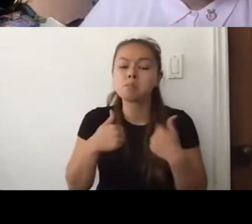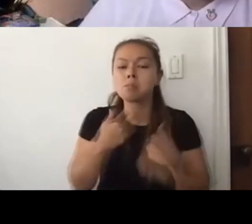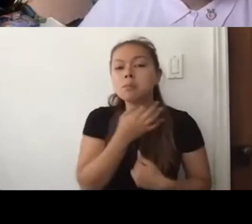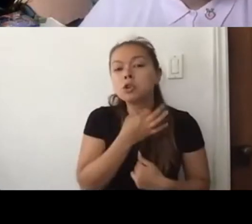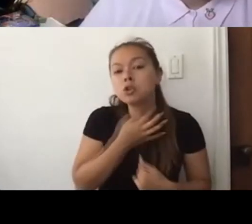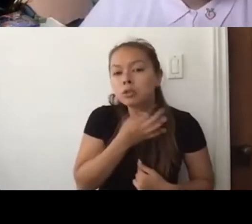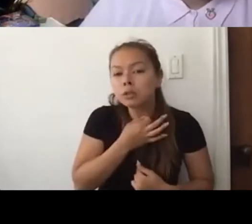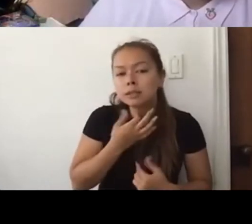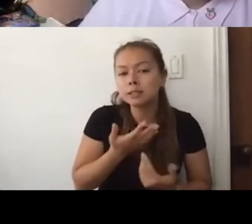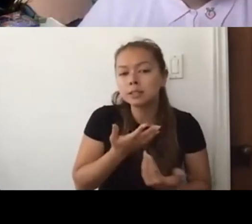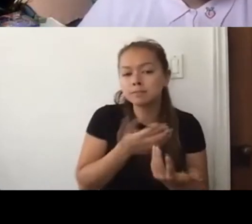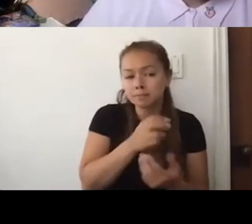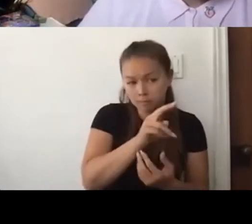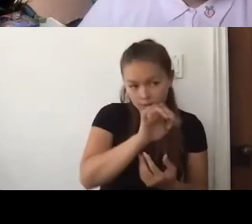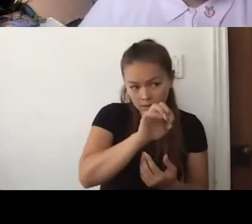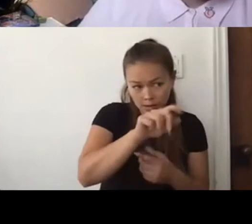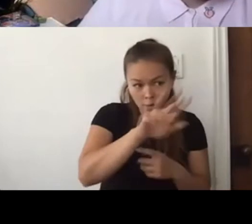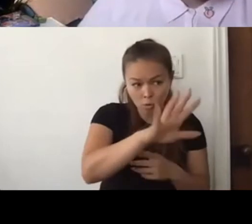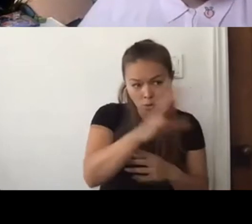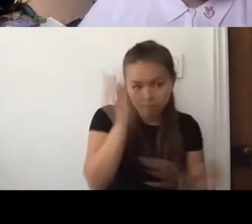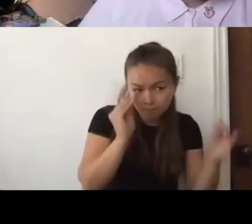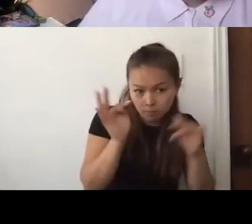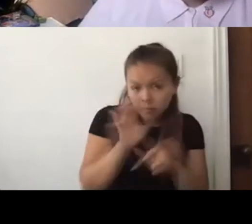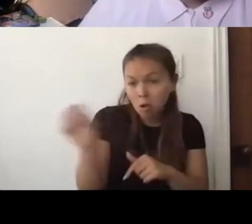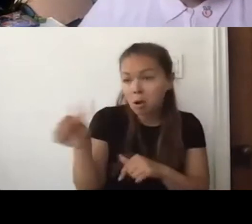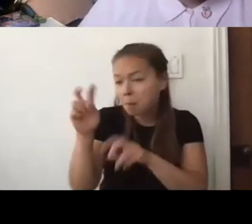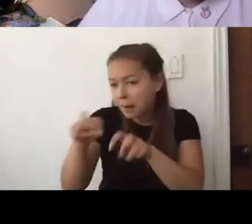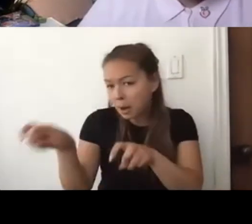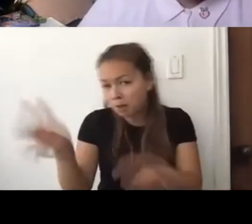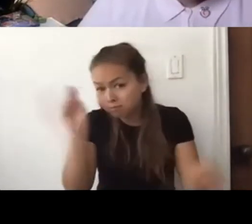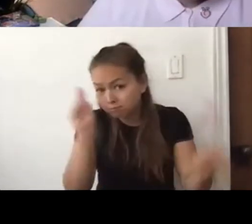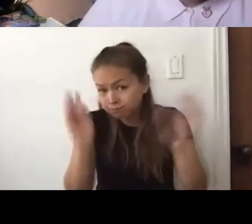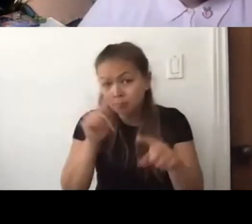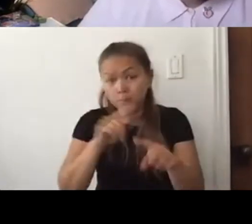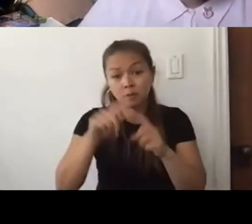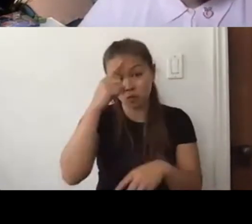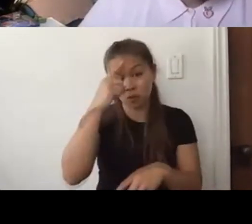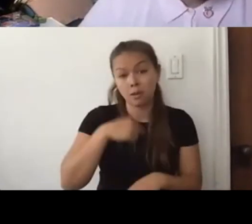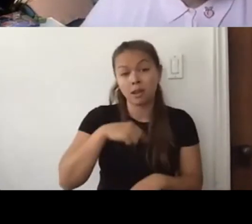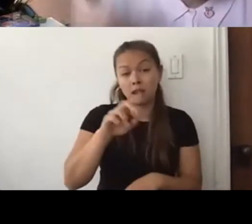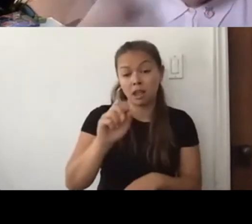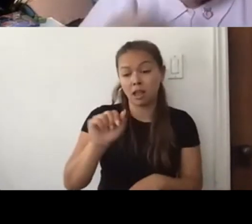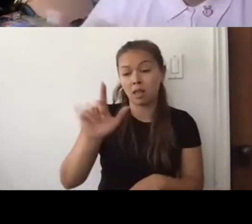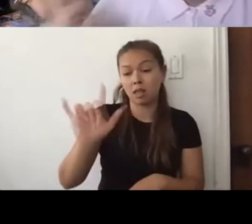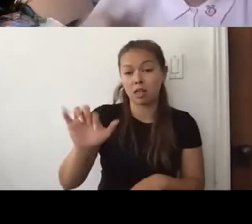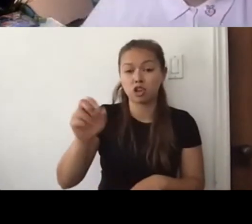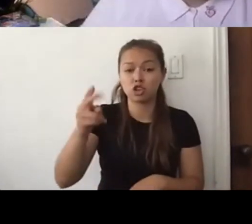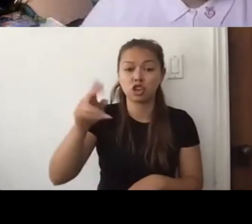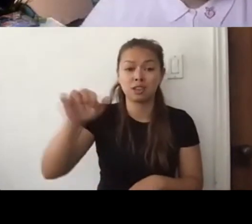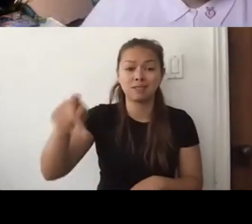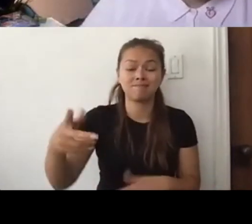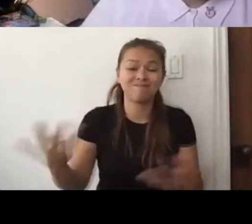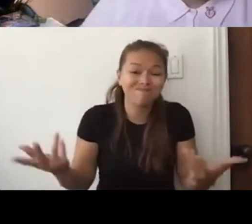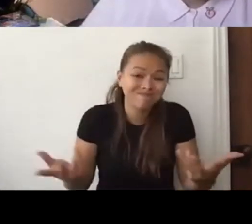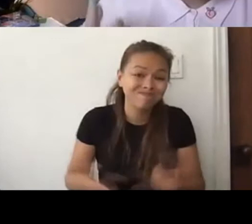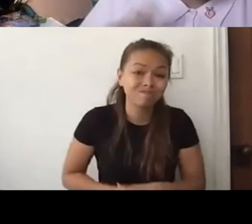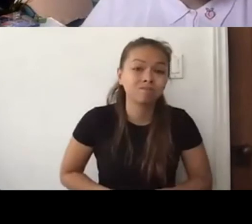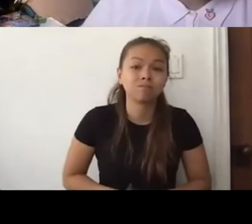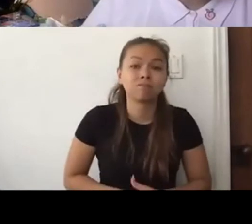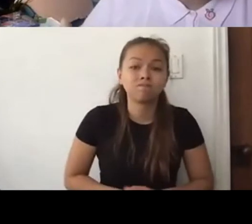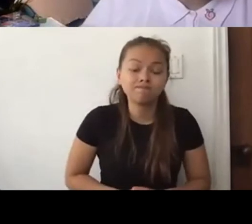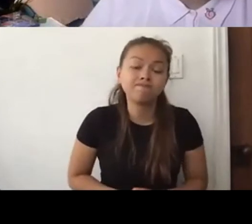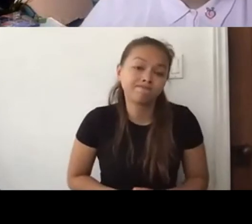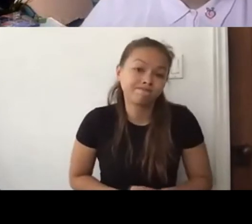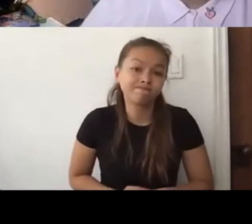But for me, allyship needs to step its game up. And we all do, right? We owe